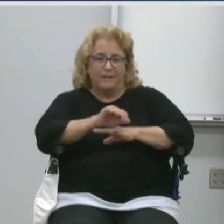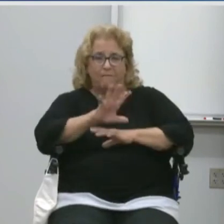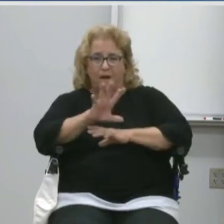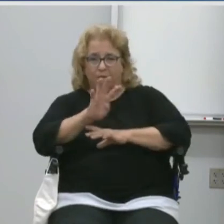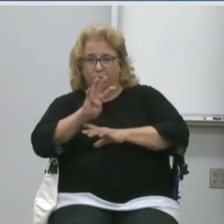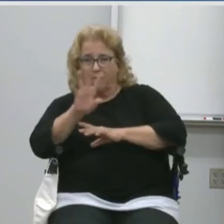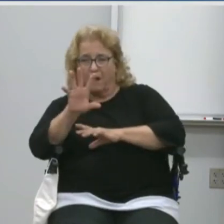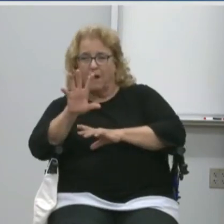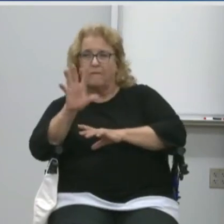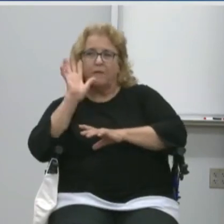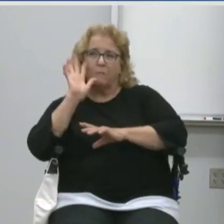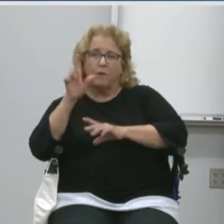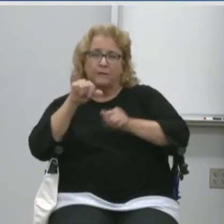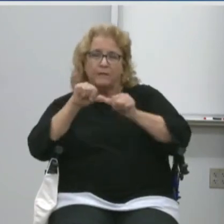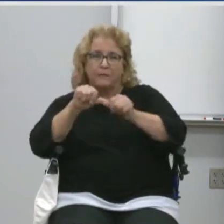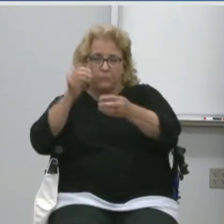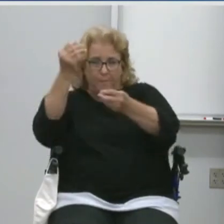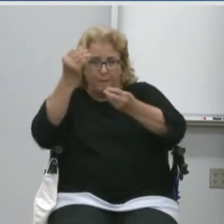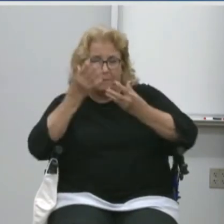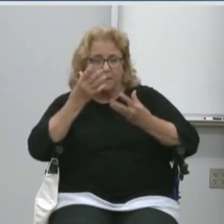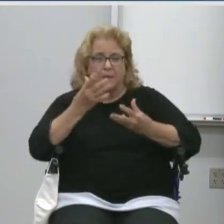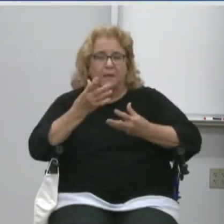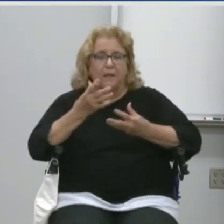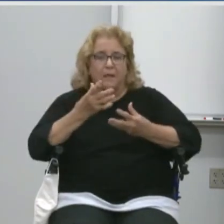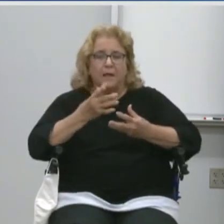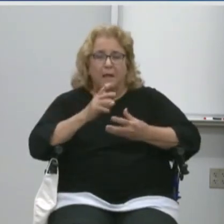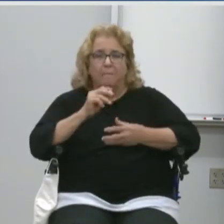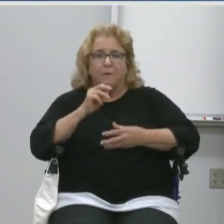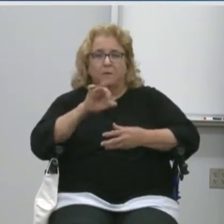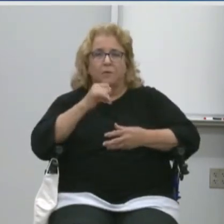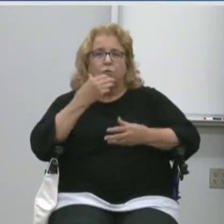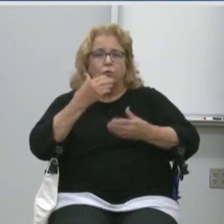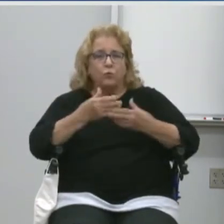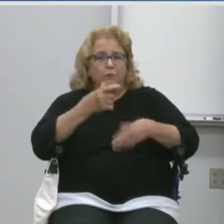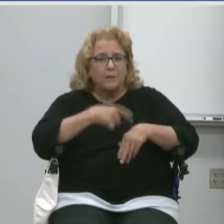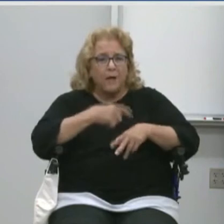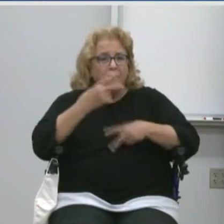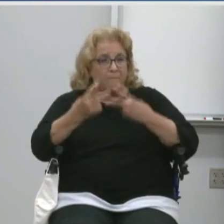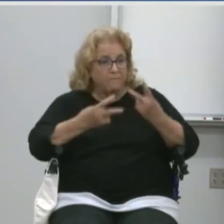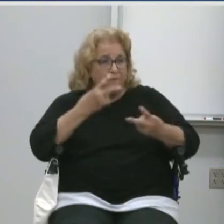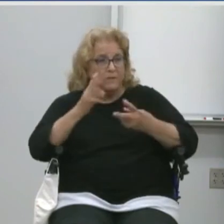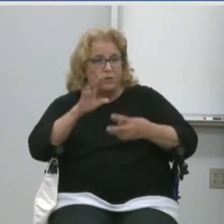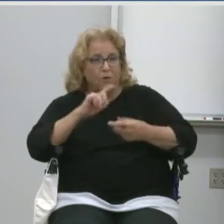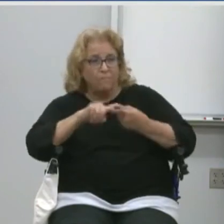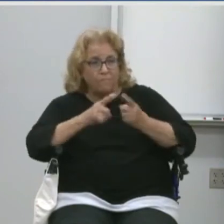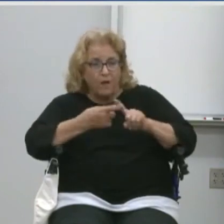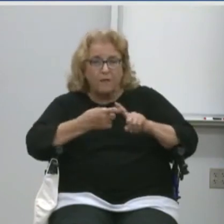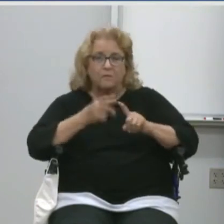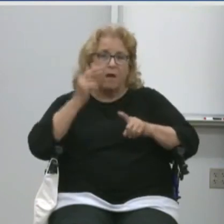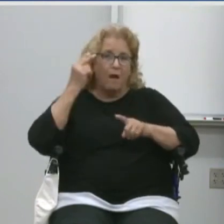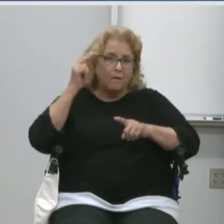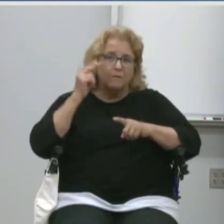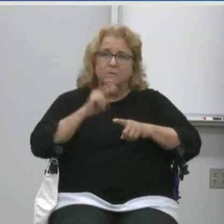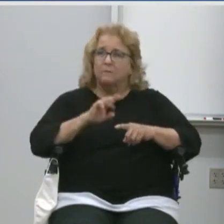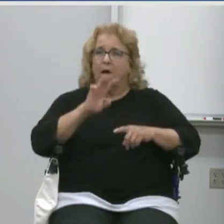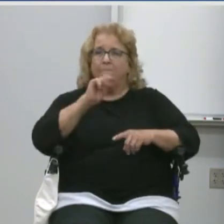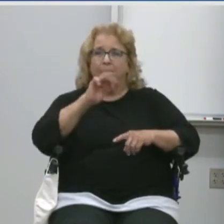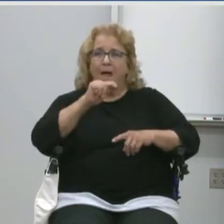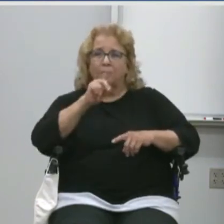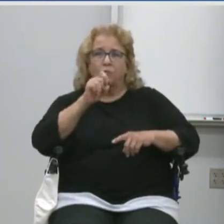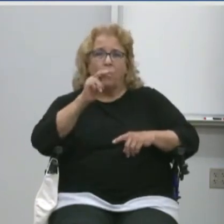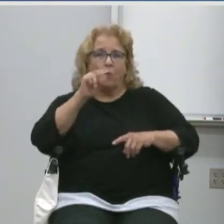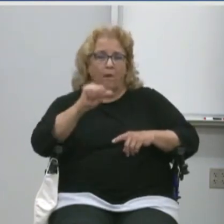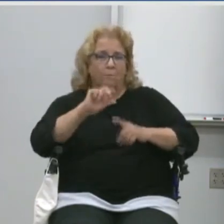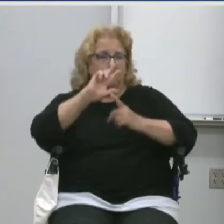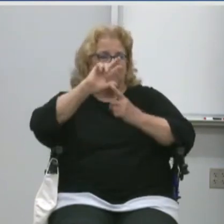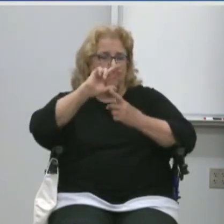update us. As Mr. Recktenwald mentioned, it's a good time to go visit your uncle in Mount Dora. Certainly, hotel rooms